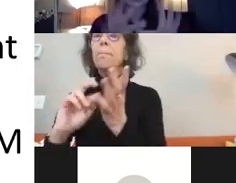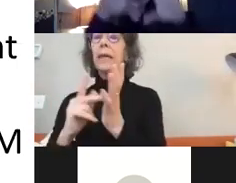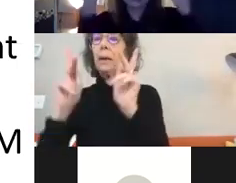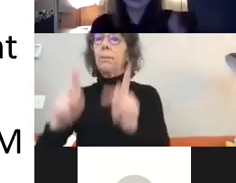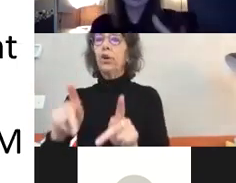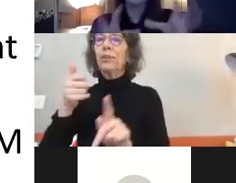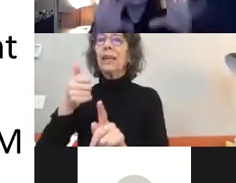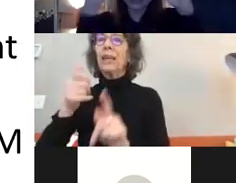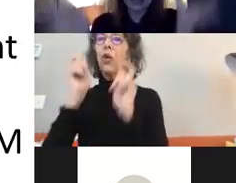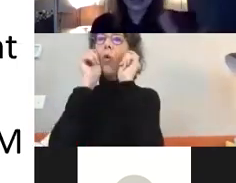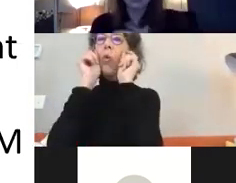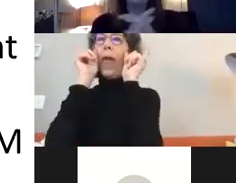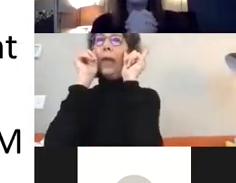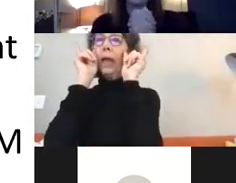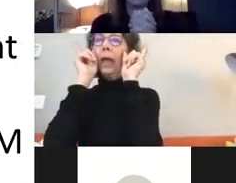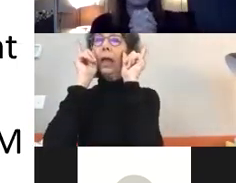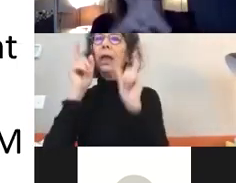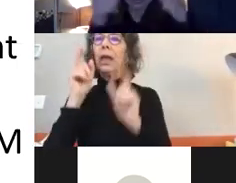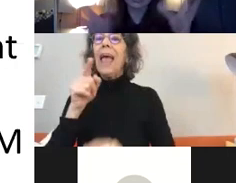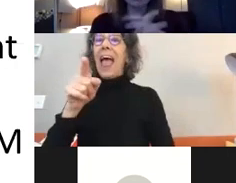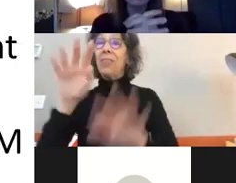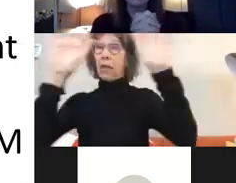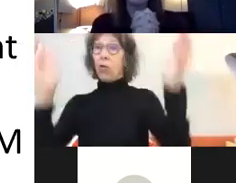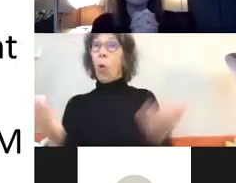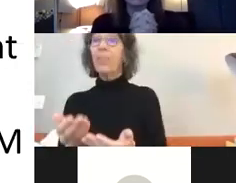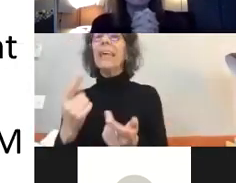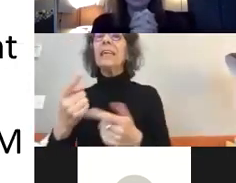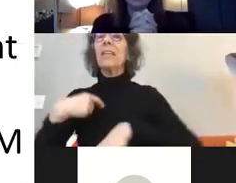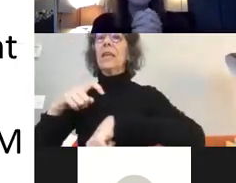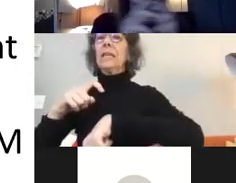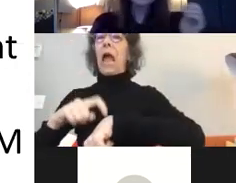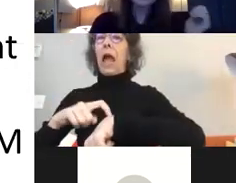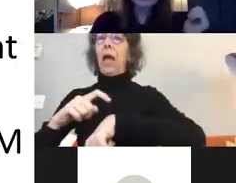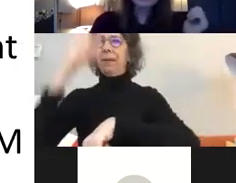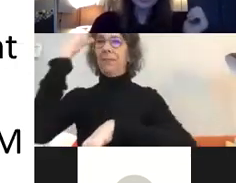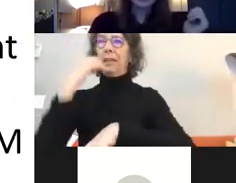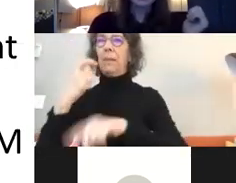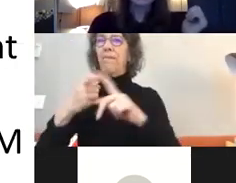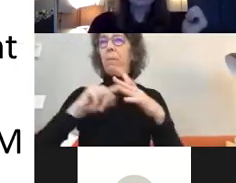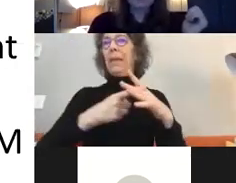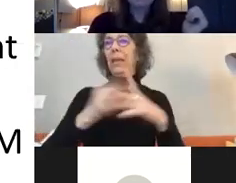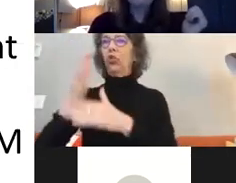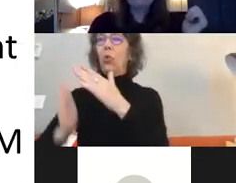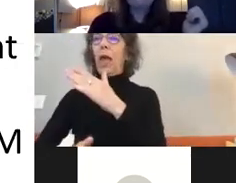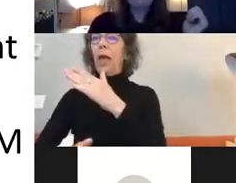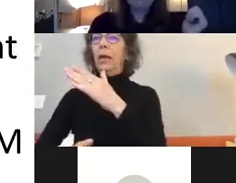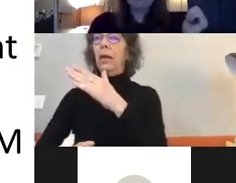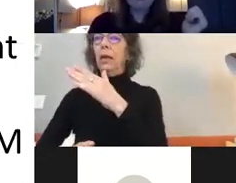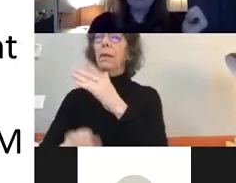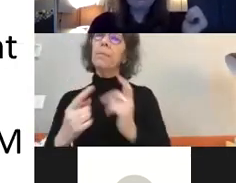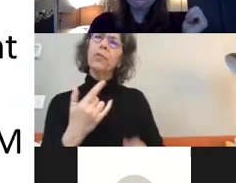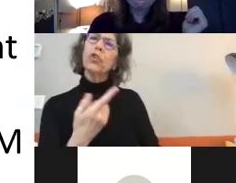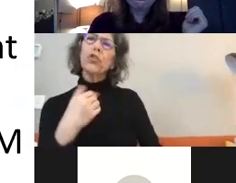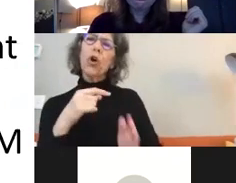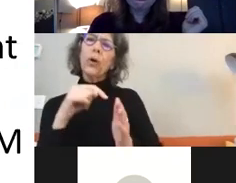region is the time of sleep, like the time he was in bed. And for the sleep aficionados, is deep sleep